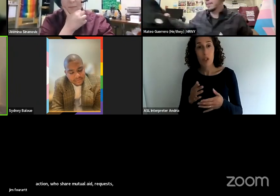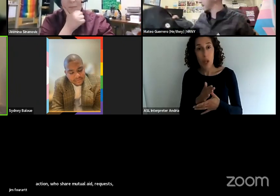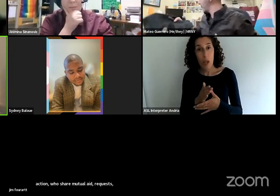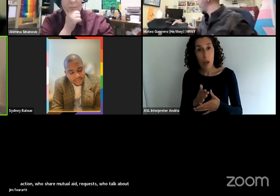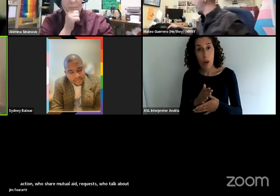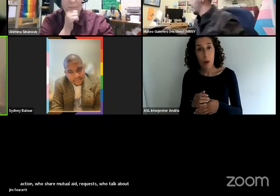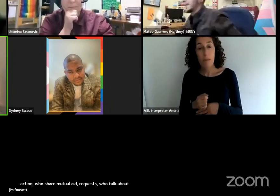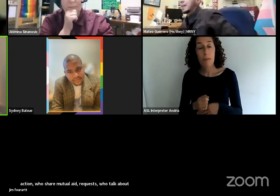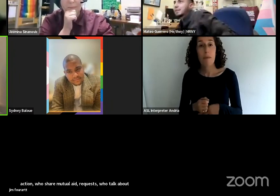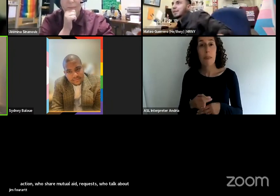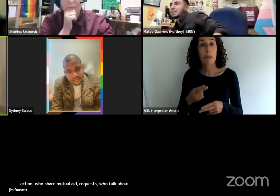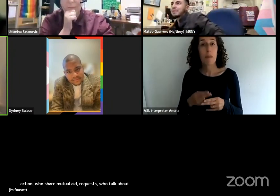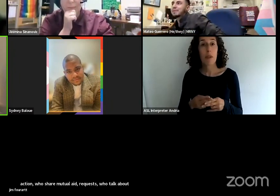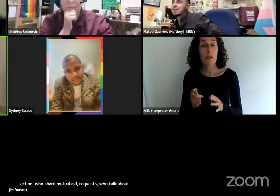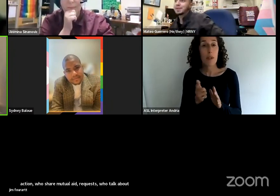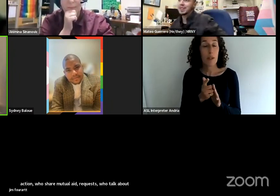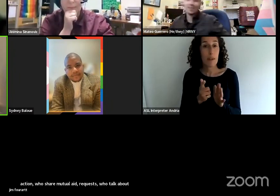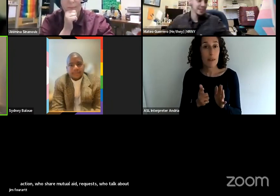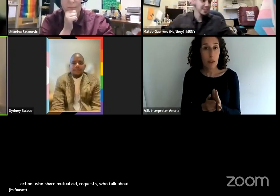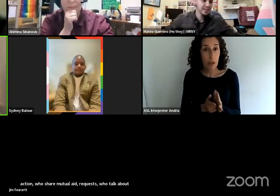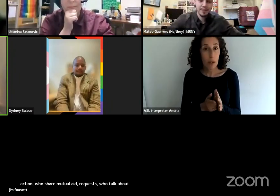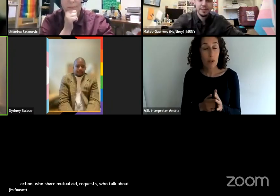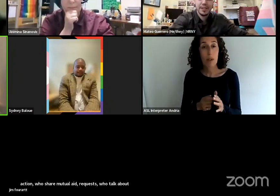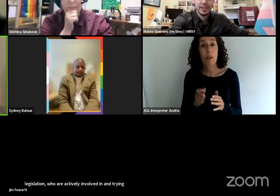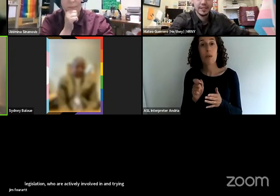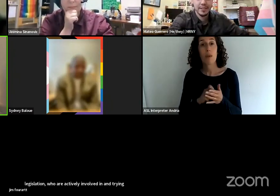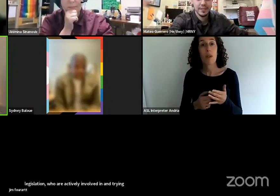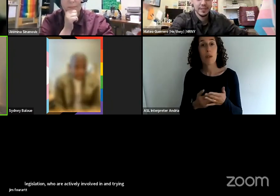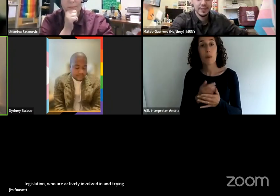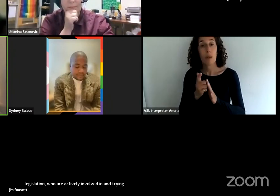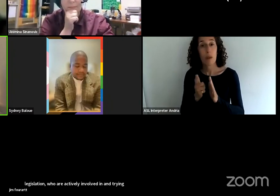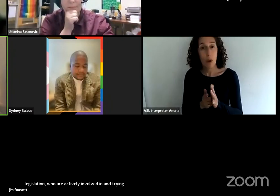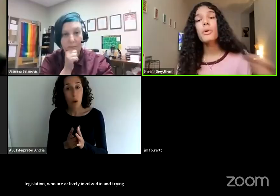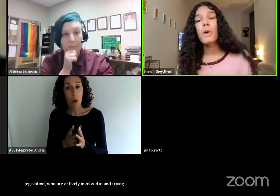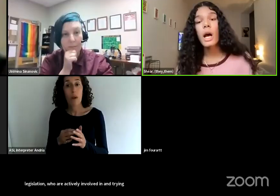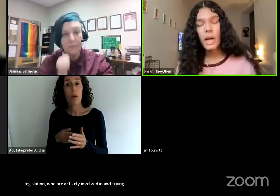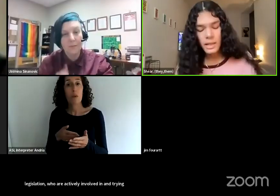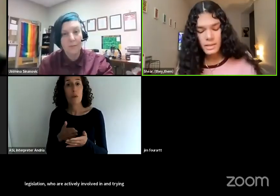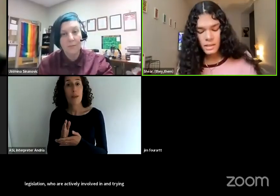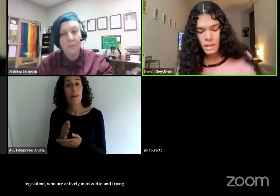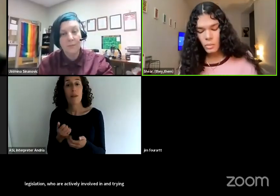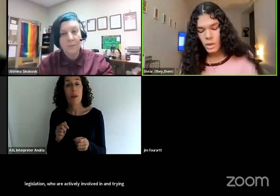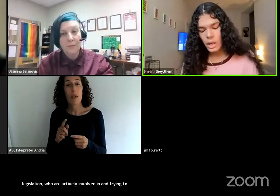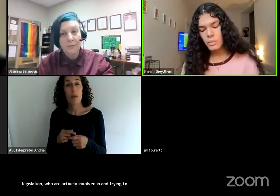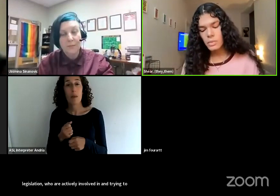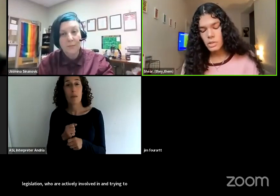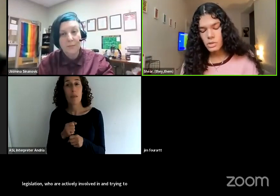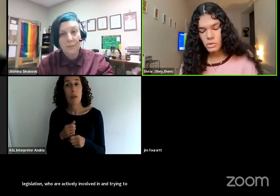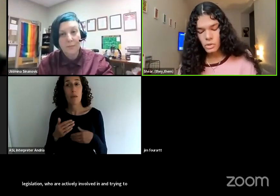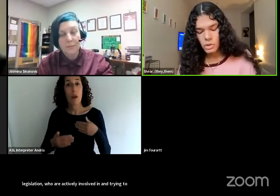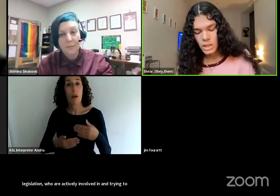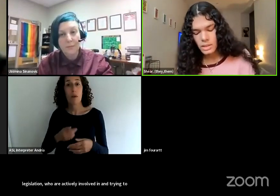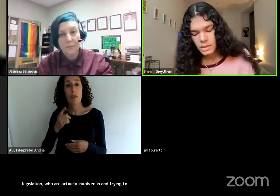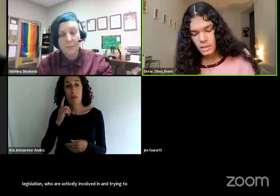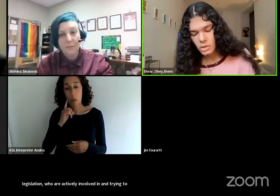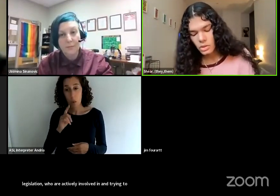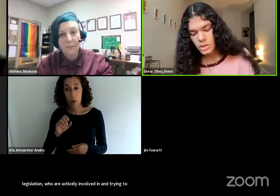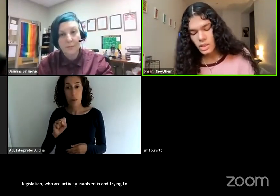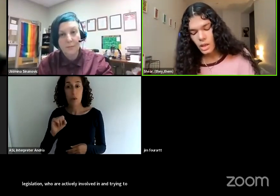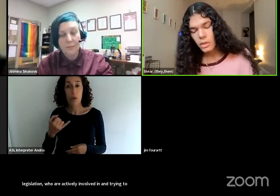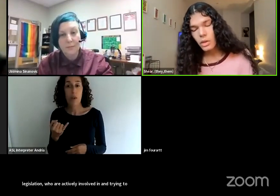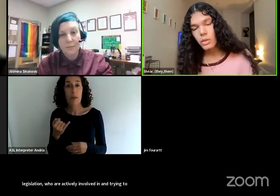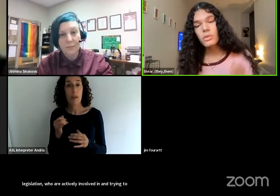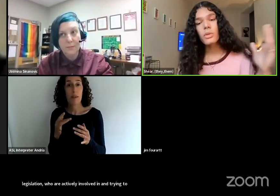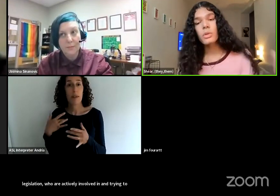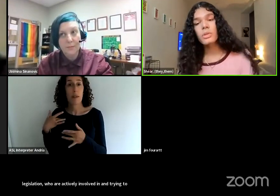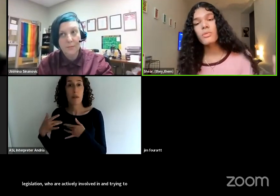are actively involved in trying to make progress when it comes to social justice